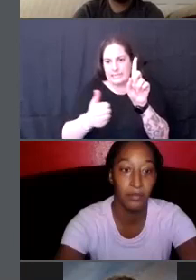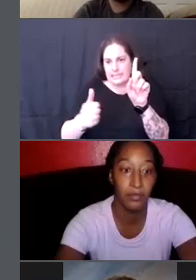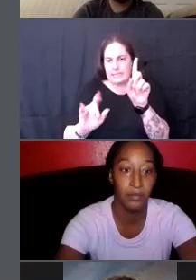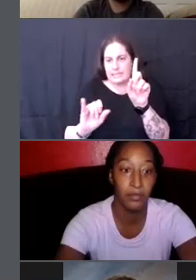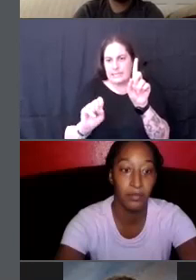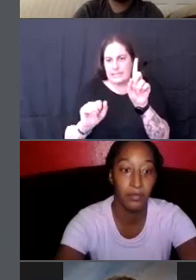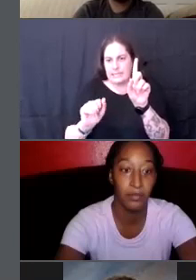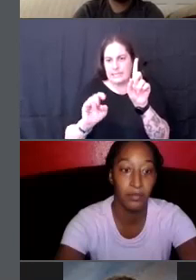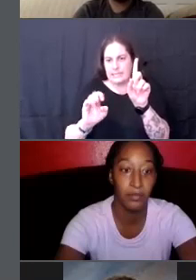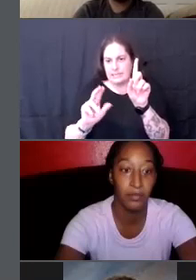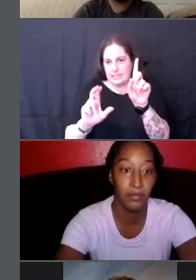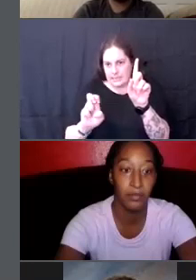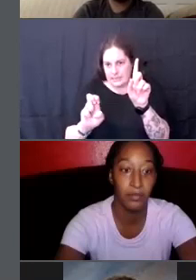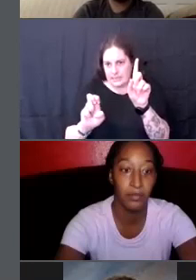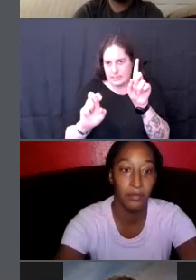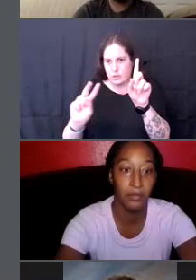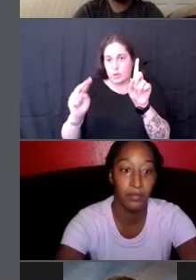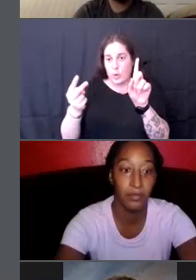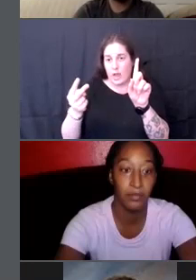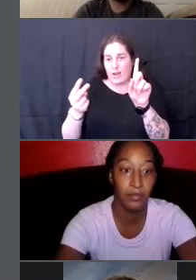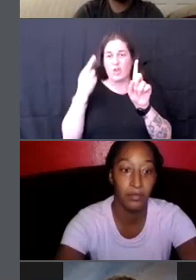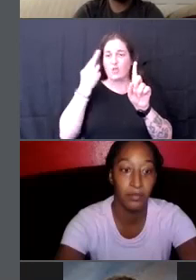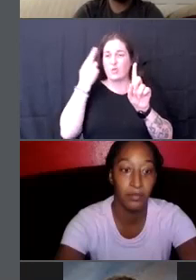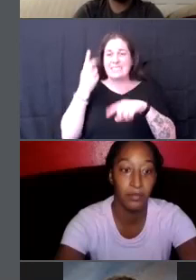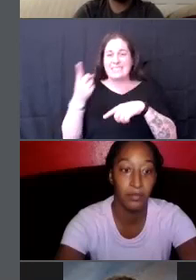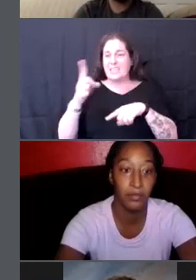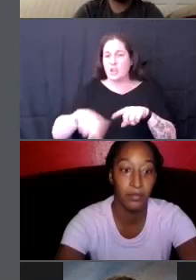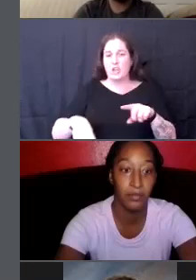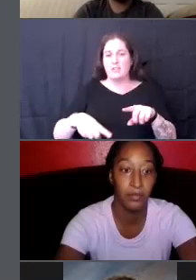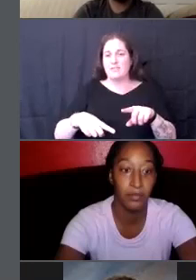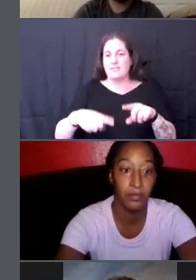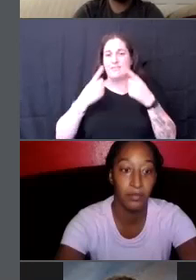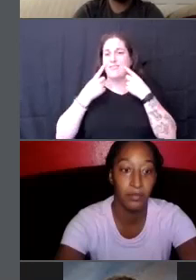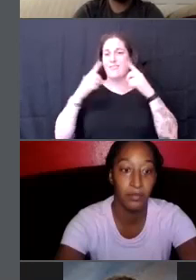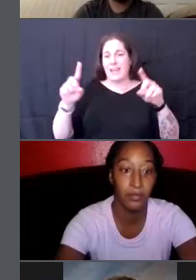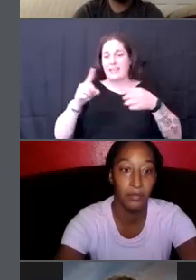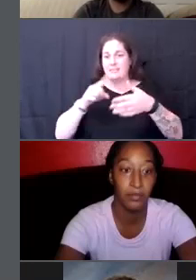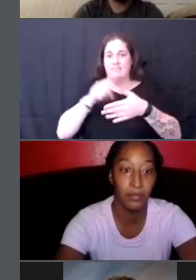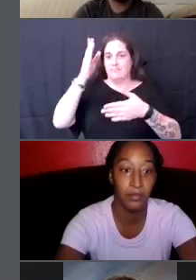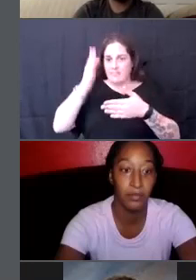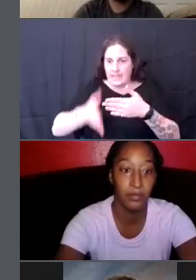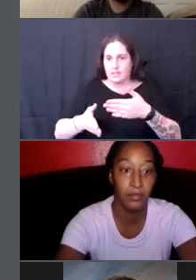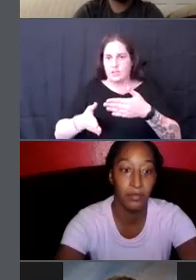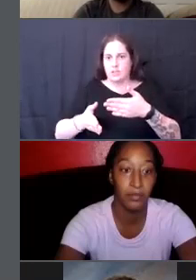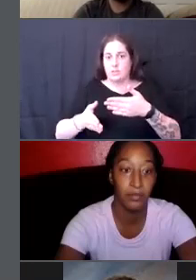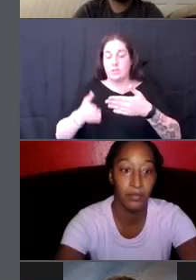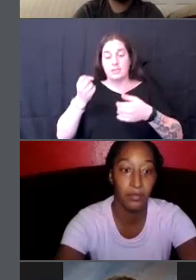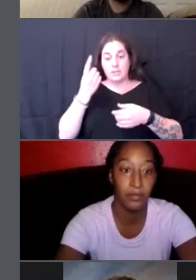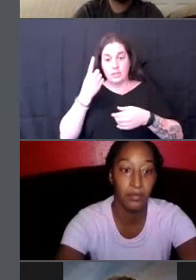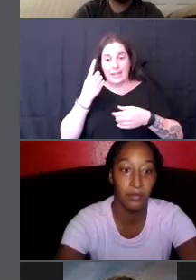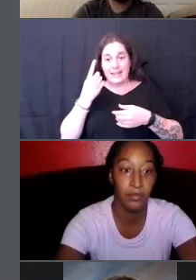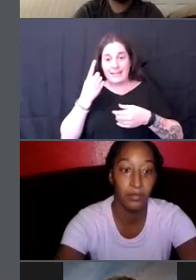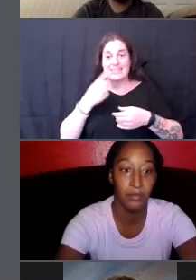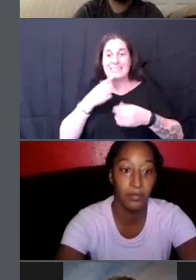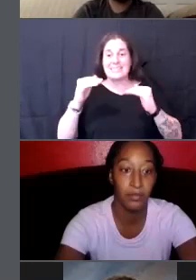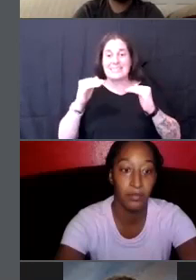not complete the equation, an equation says equal to. Well, he wasn't able